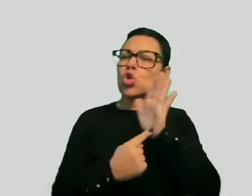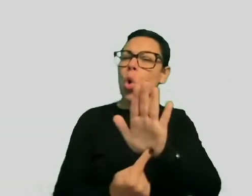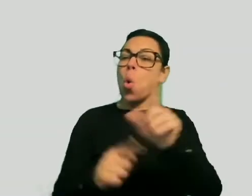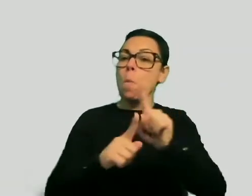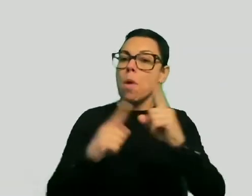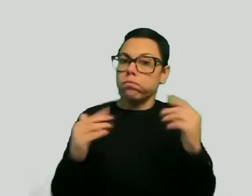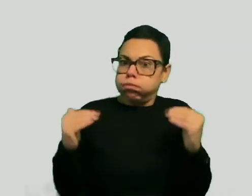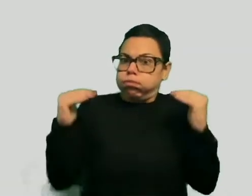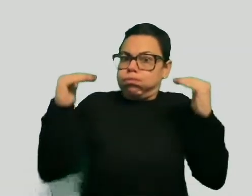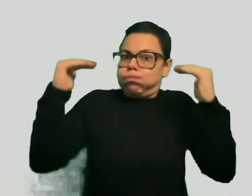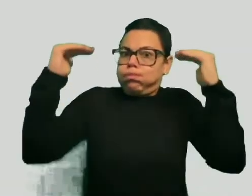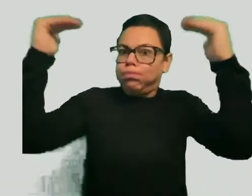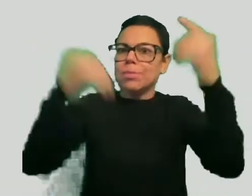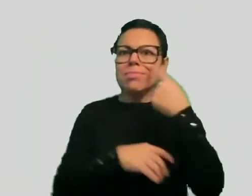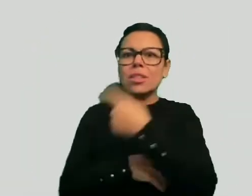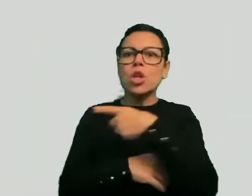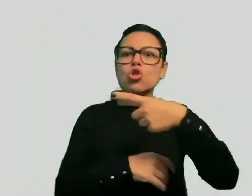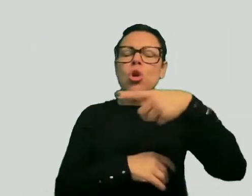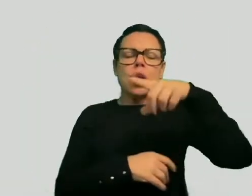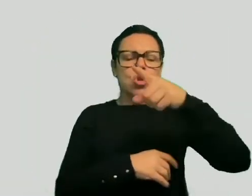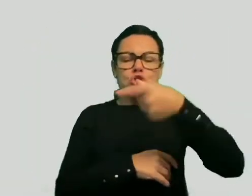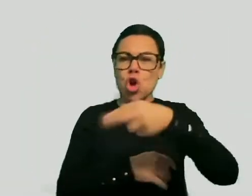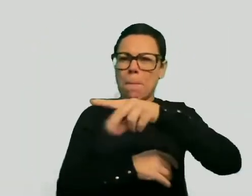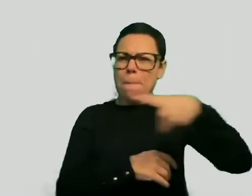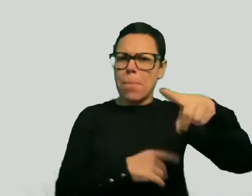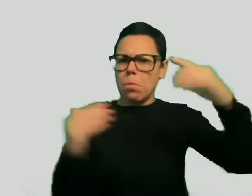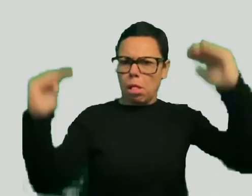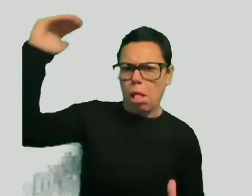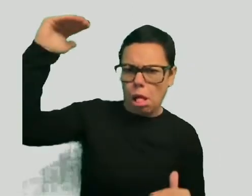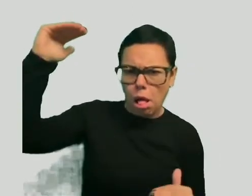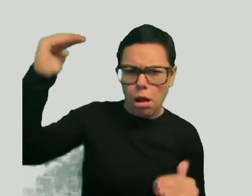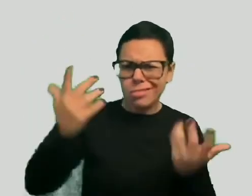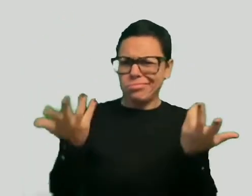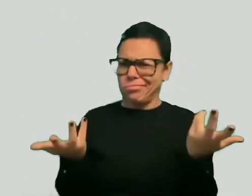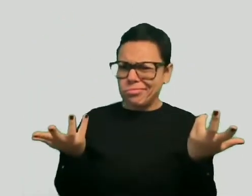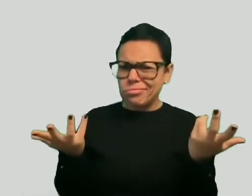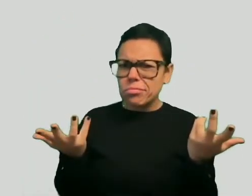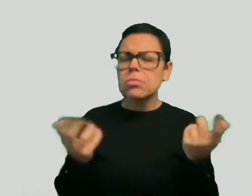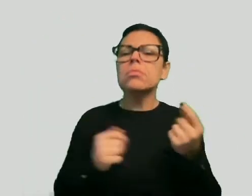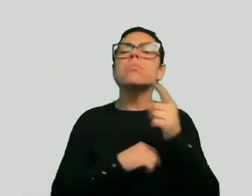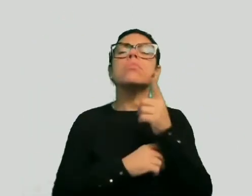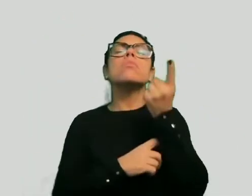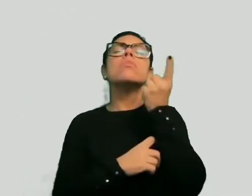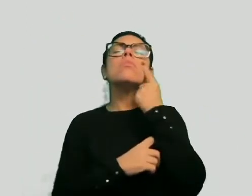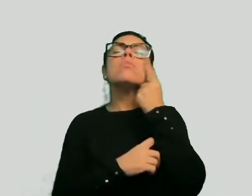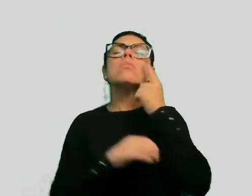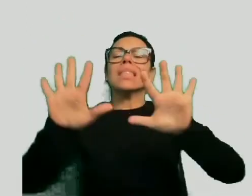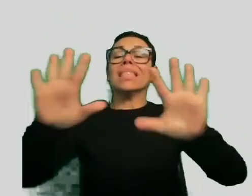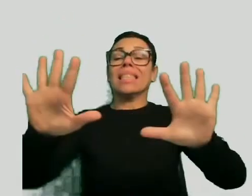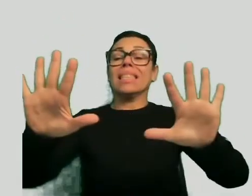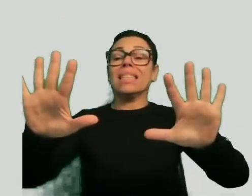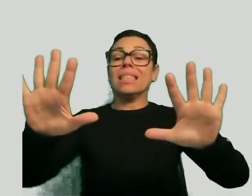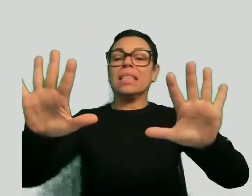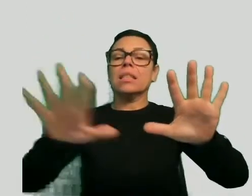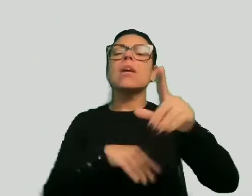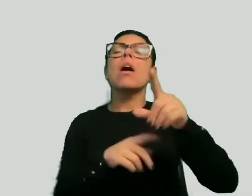EIGE's data shows that only 10 member states have established laws or policies at